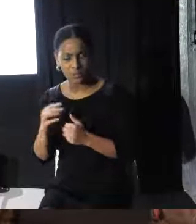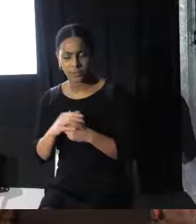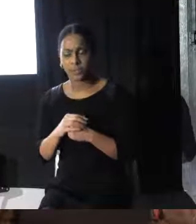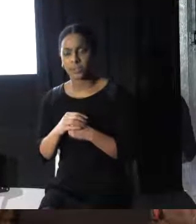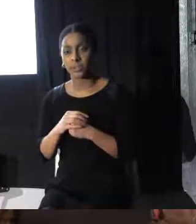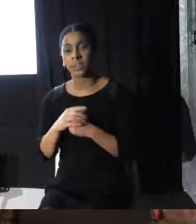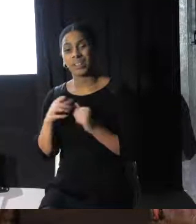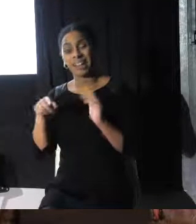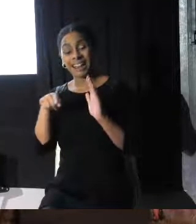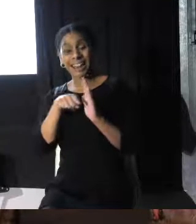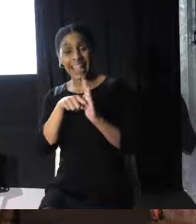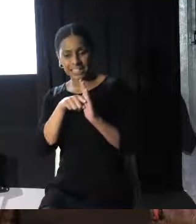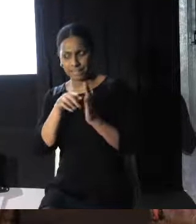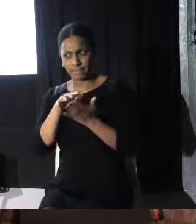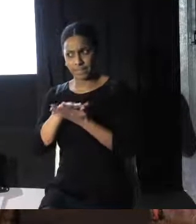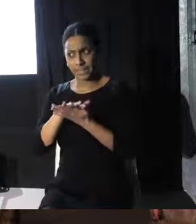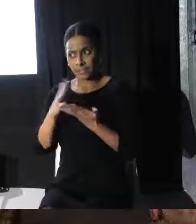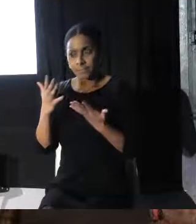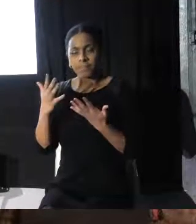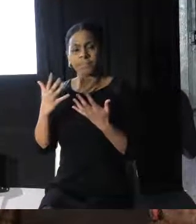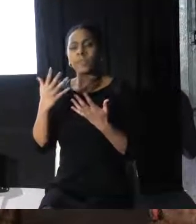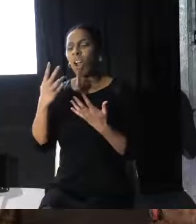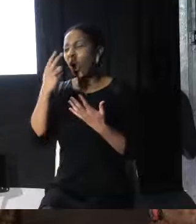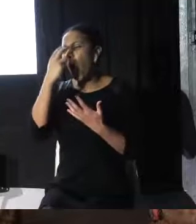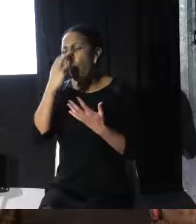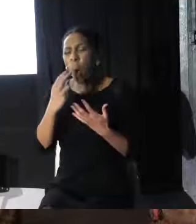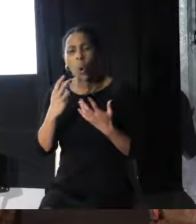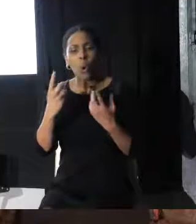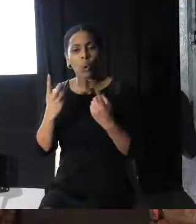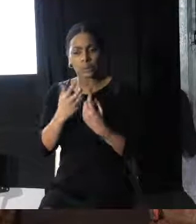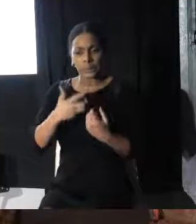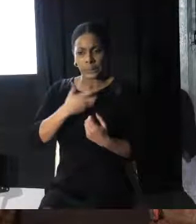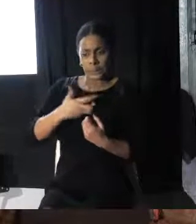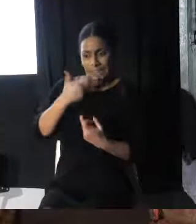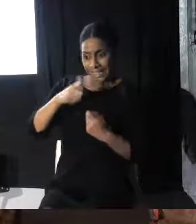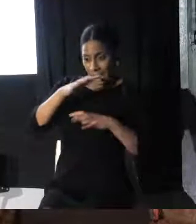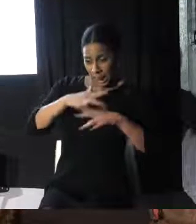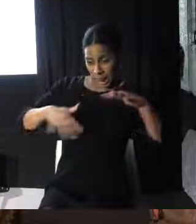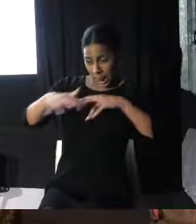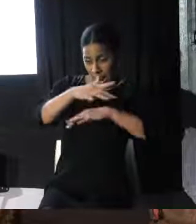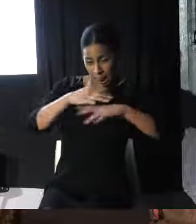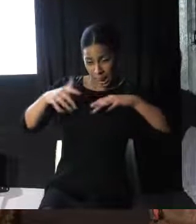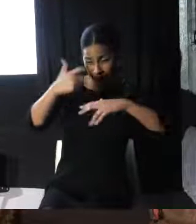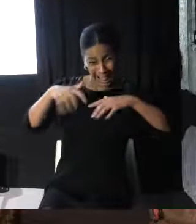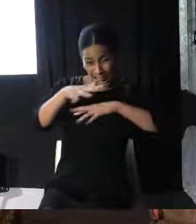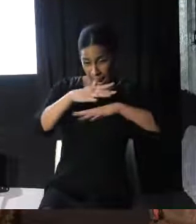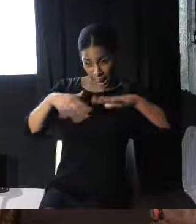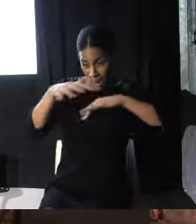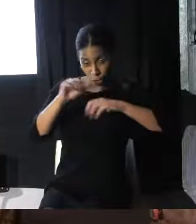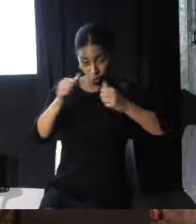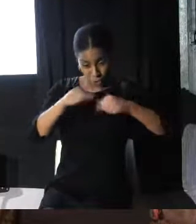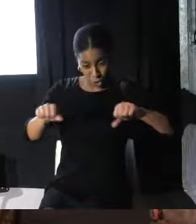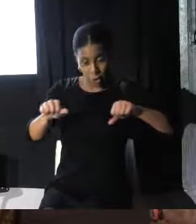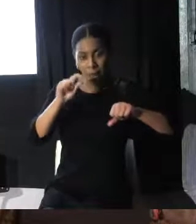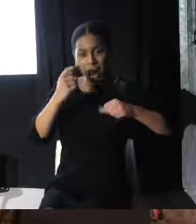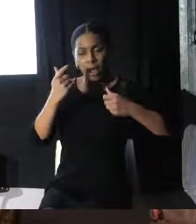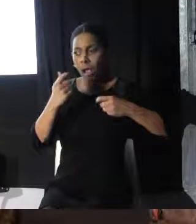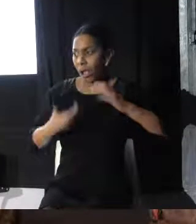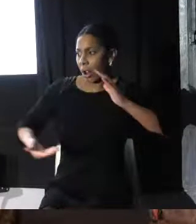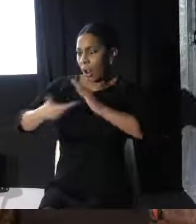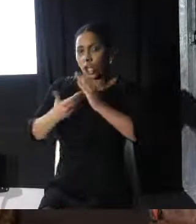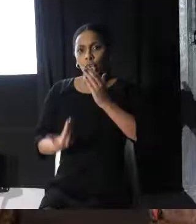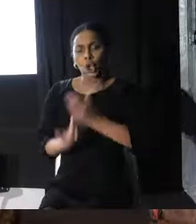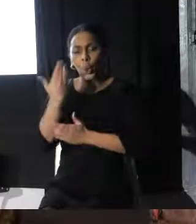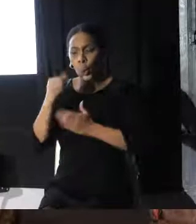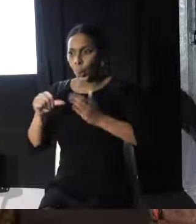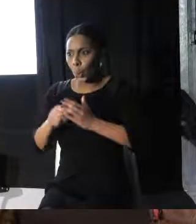says, is one in which old antagonisms remain unresolved, but new ones also emerge.